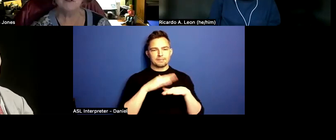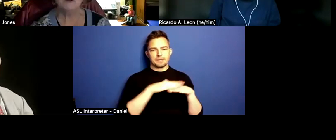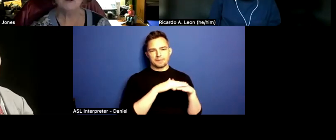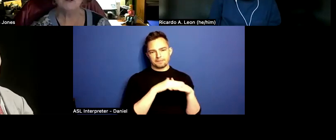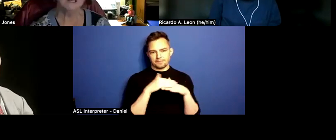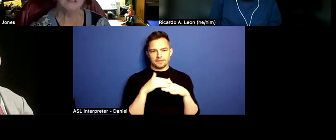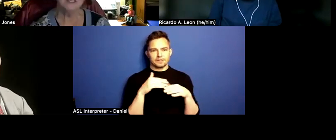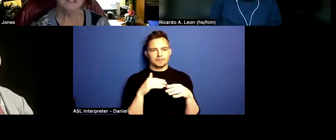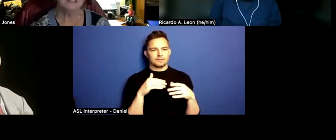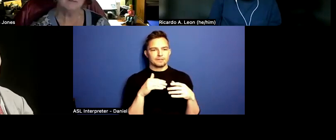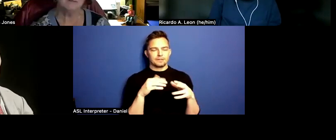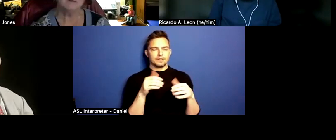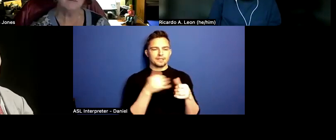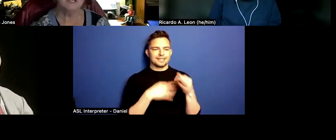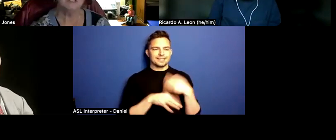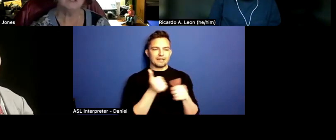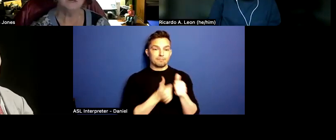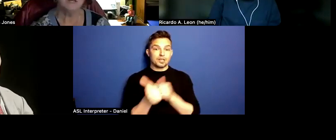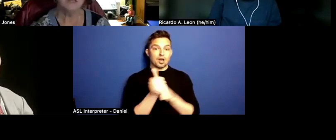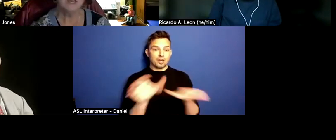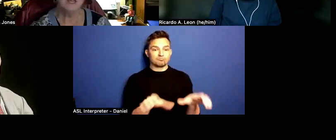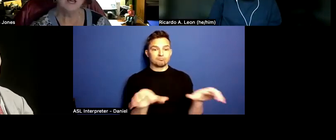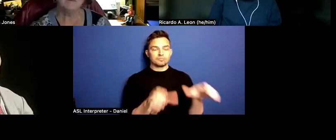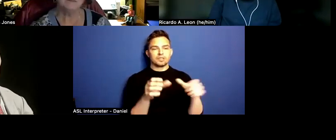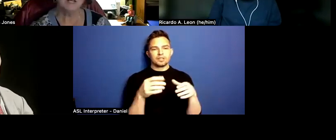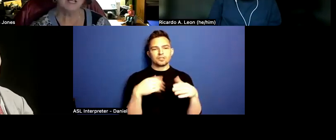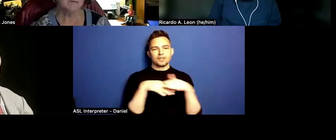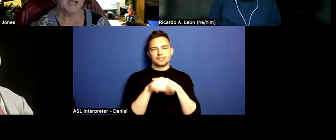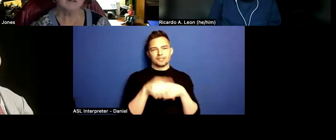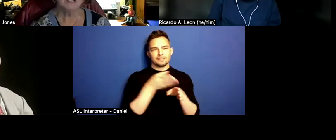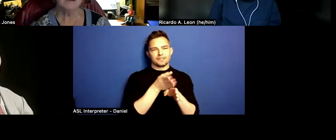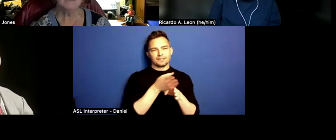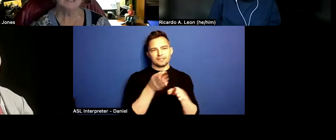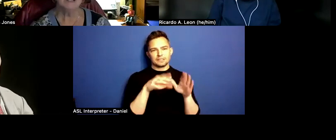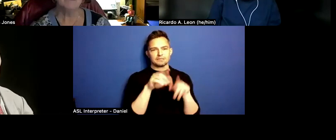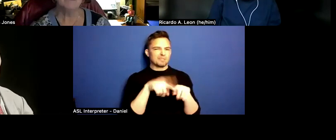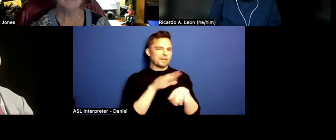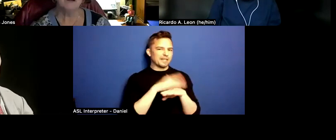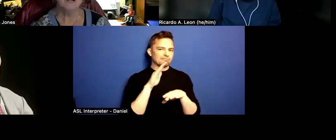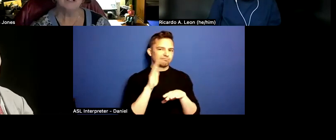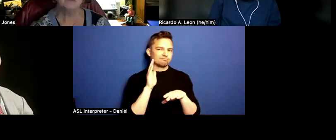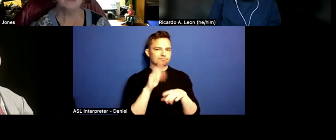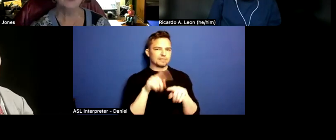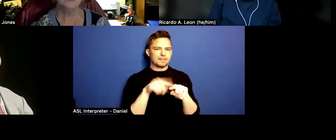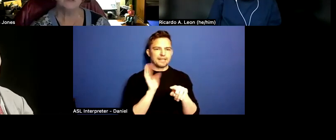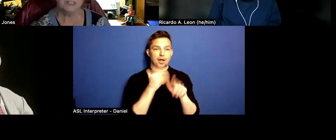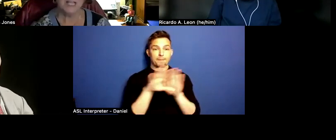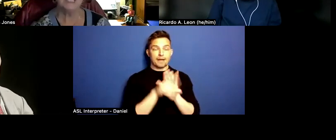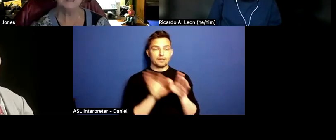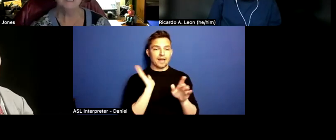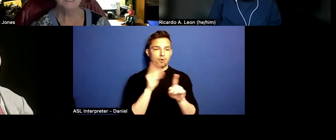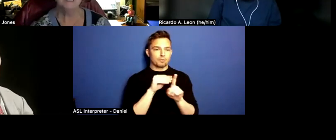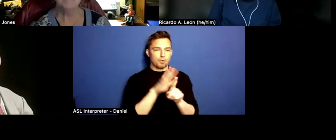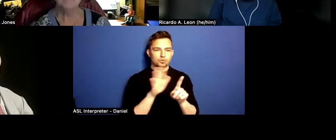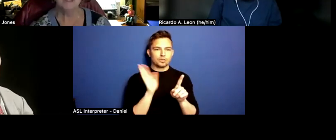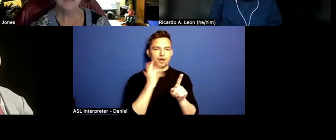can we, going beyond? And I think that's just something that we come into it with, depending on our background and our, our exposure, our